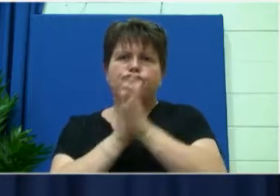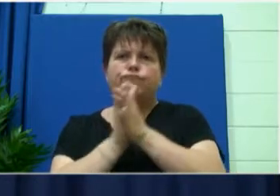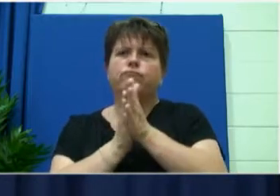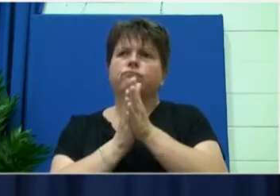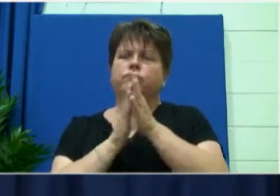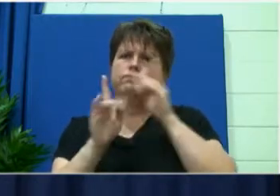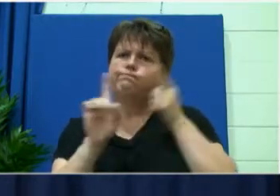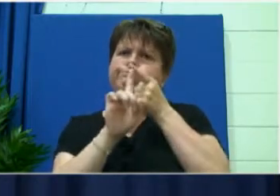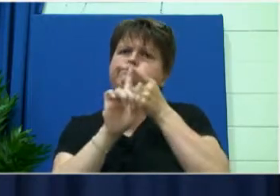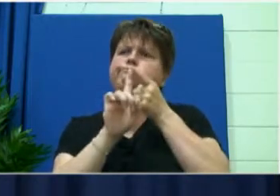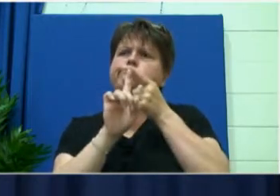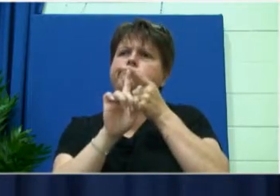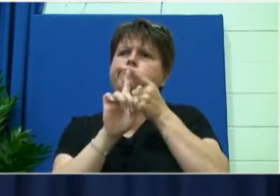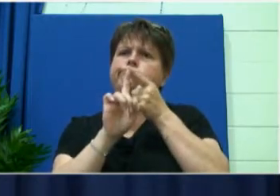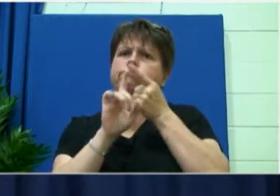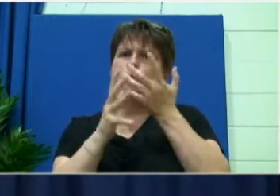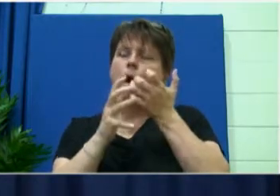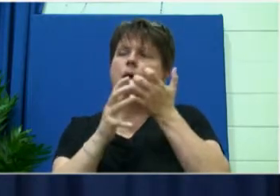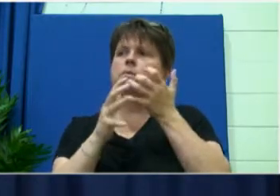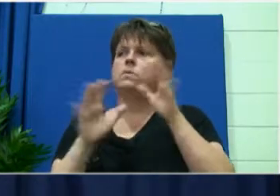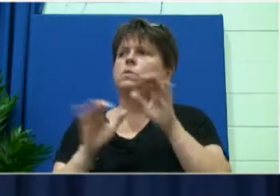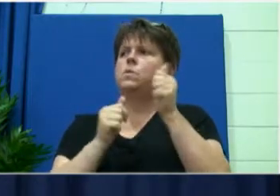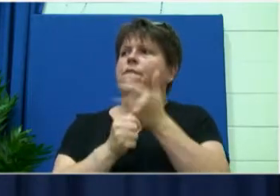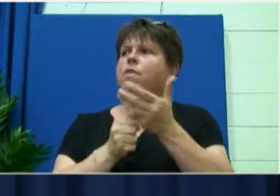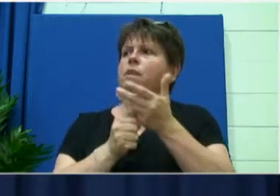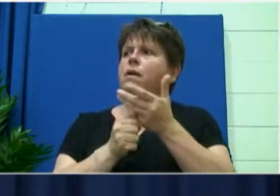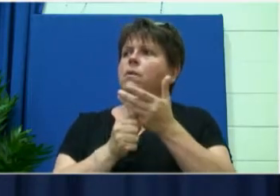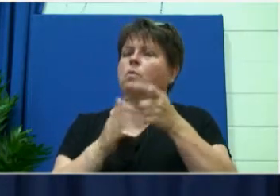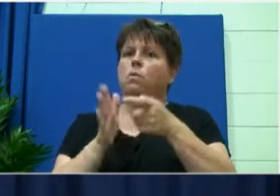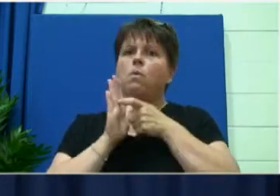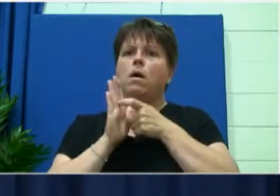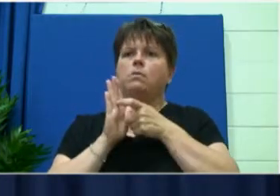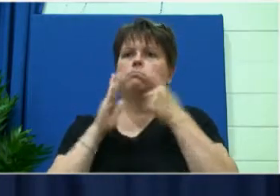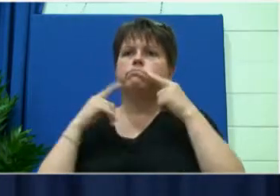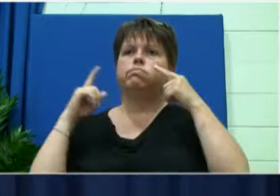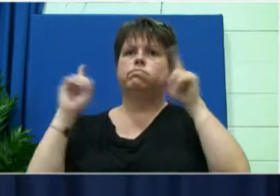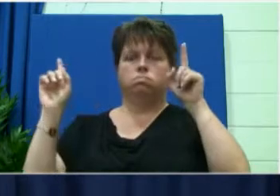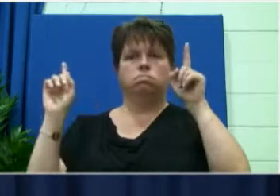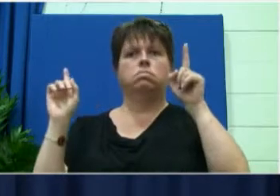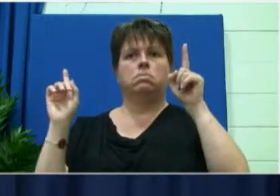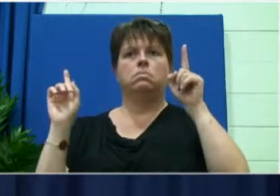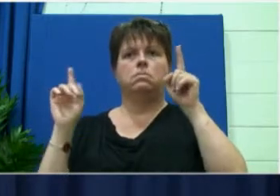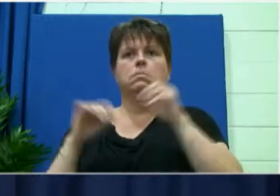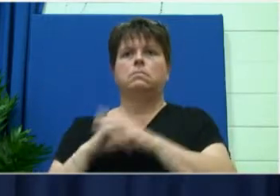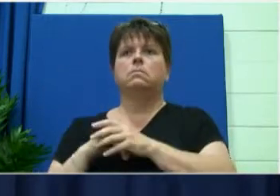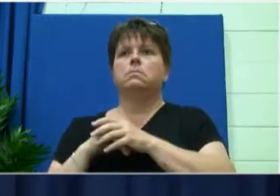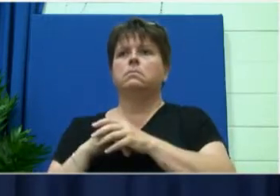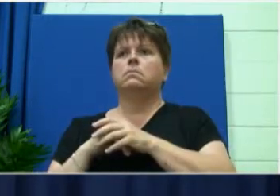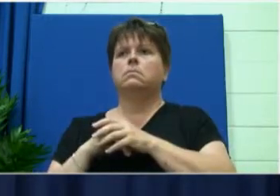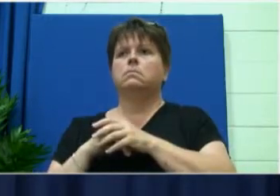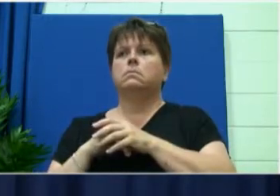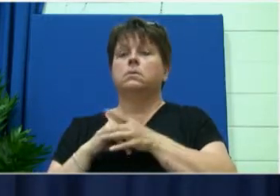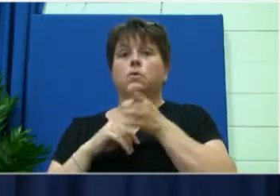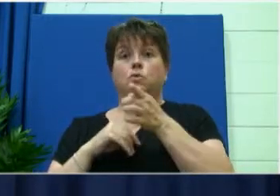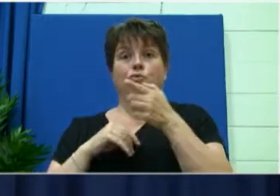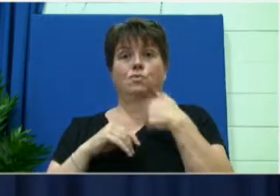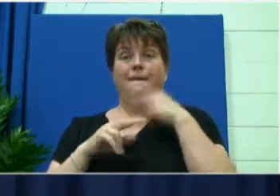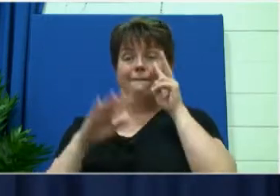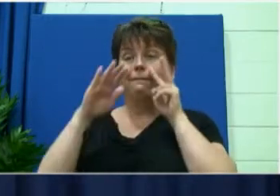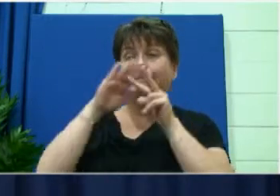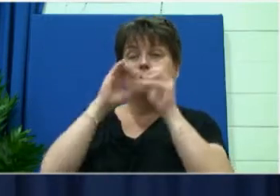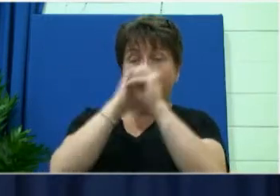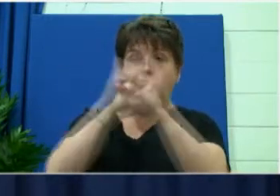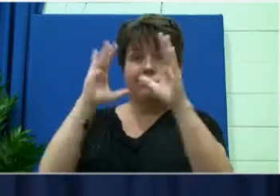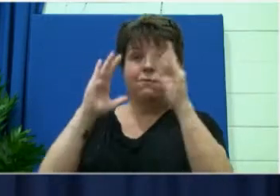determination necessary to perform all the hard work required to succeed. Do you have a vision for